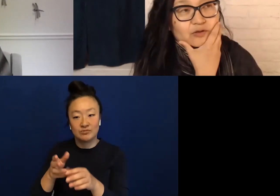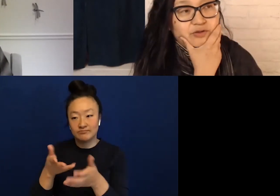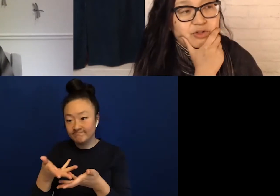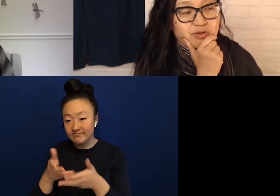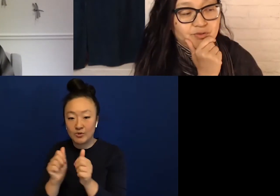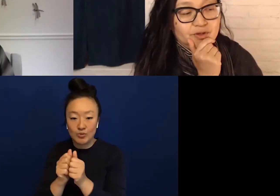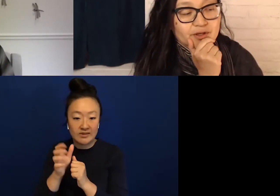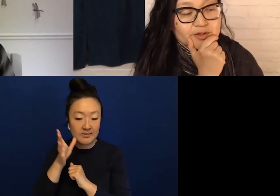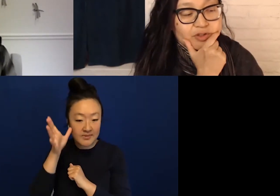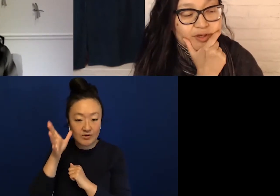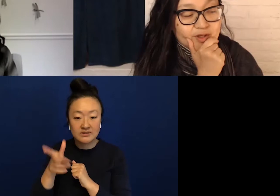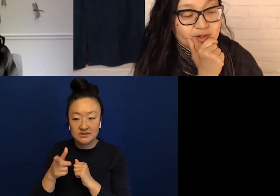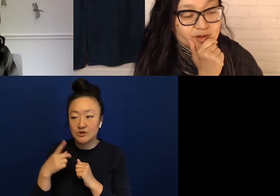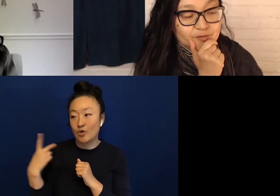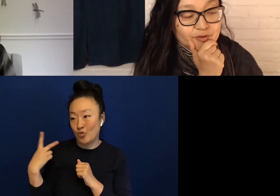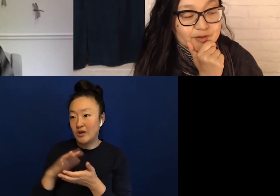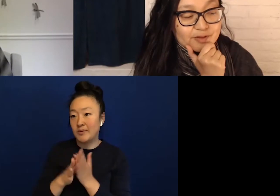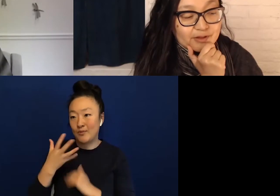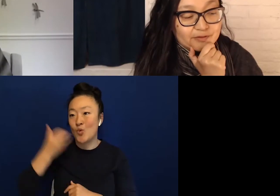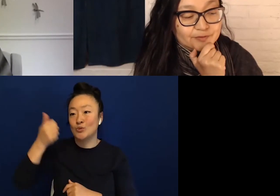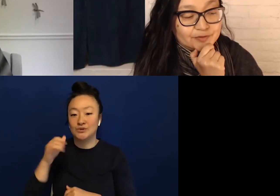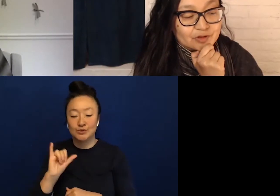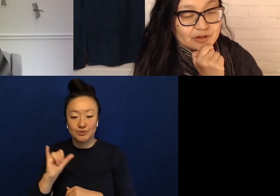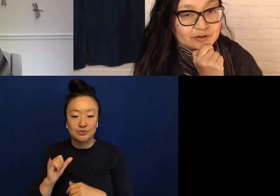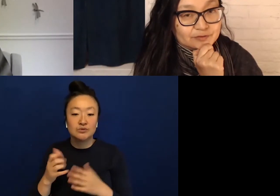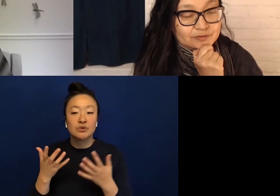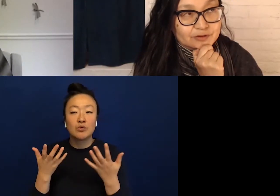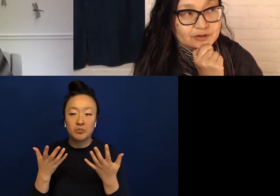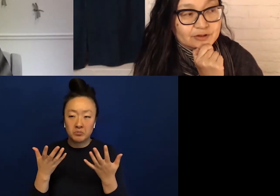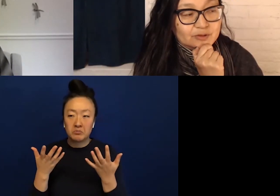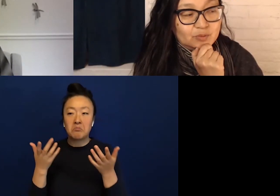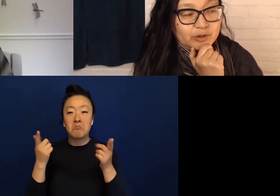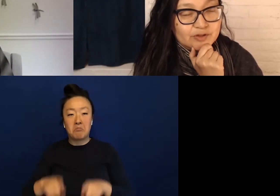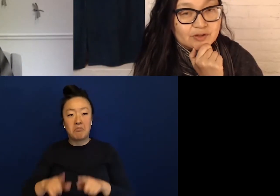we're getting older too. So I think the confluence of sort of